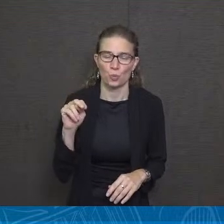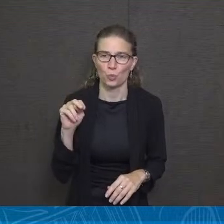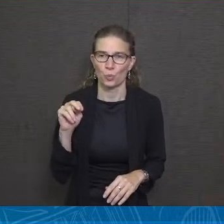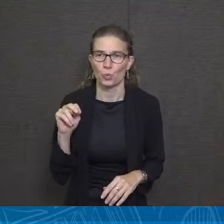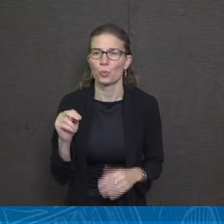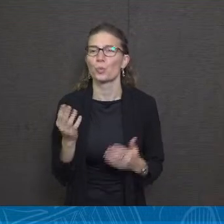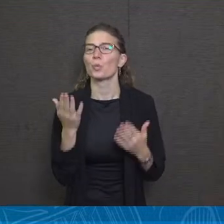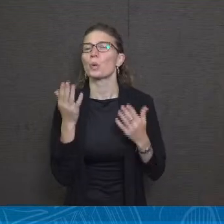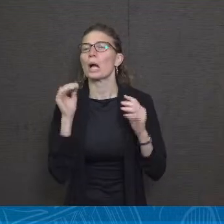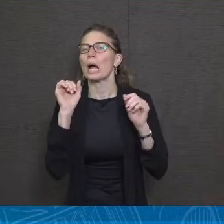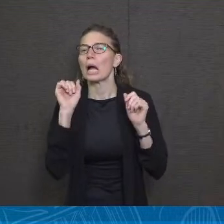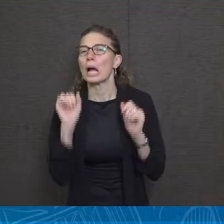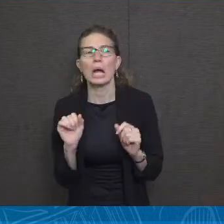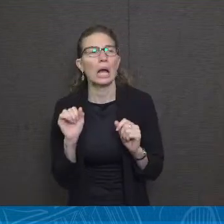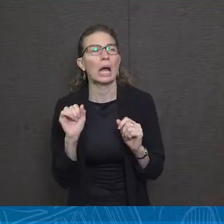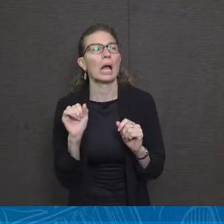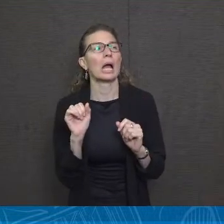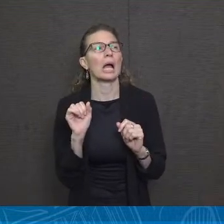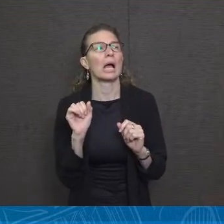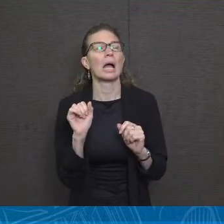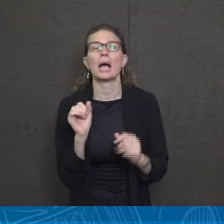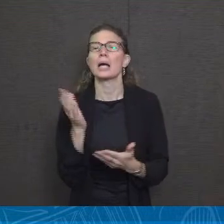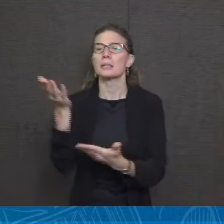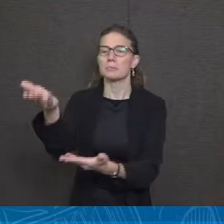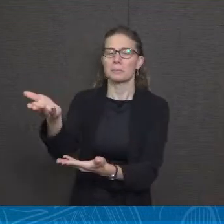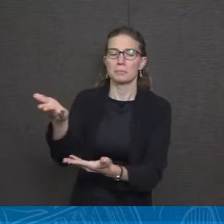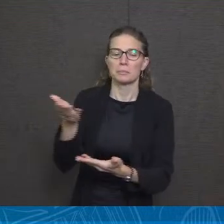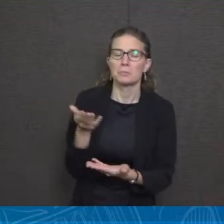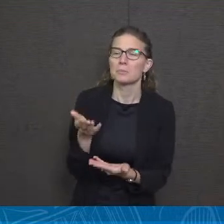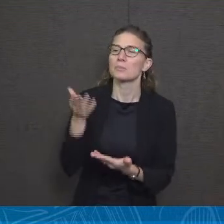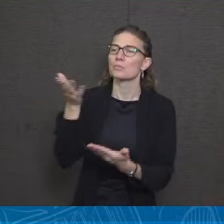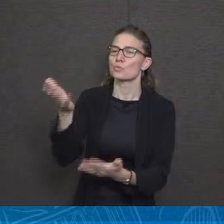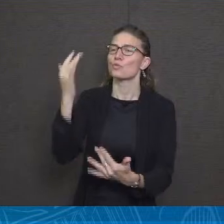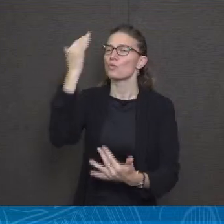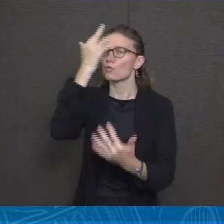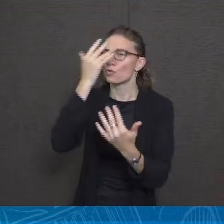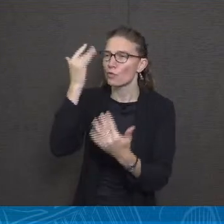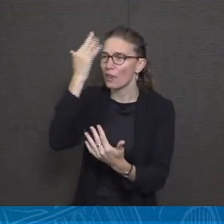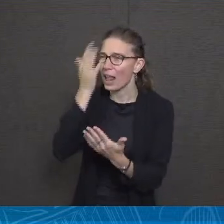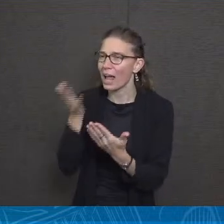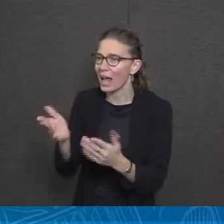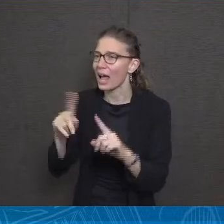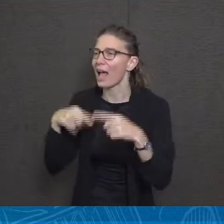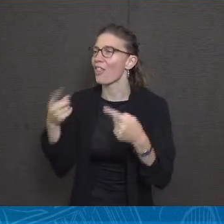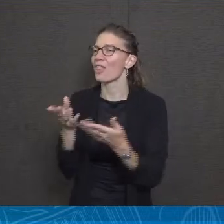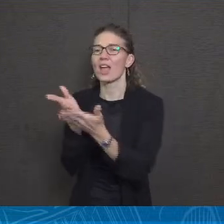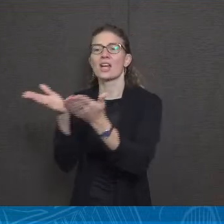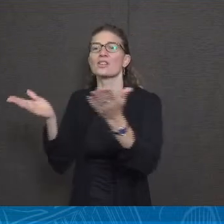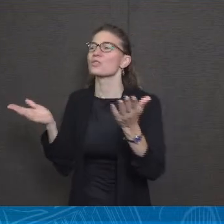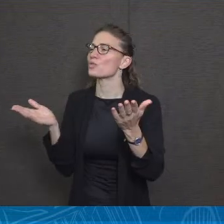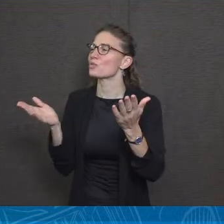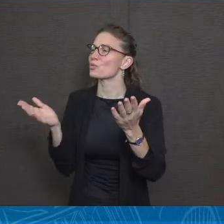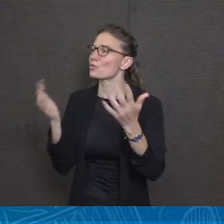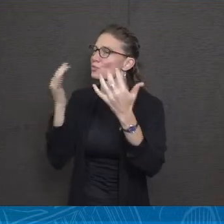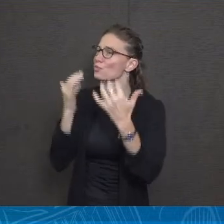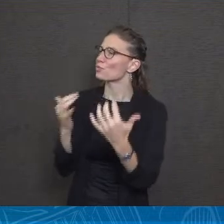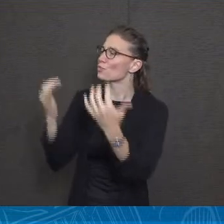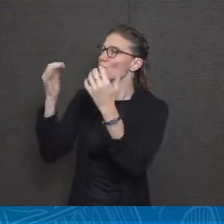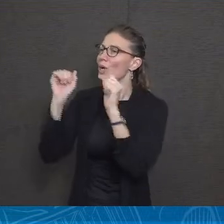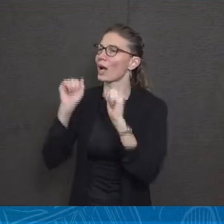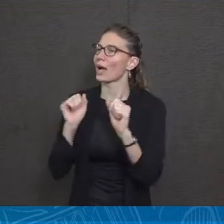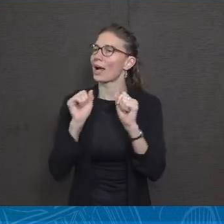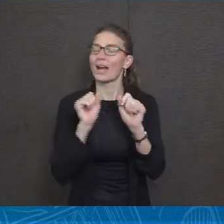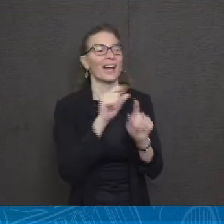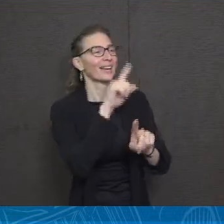you, John, to reflect. And also then colleagues and friends in the room, or soon